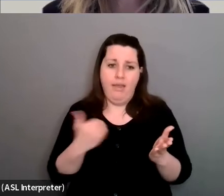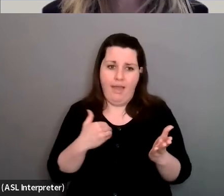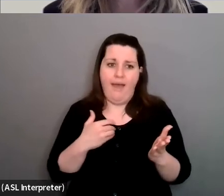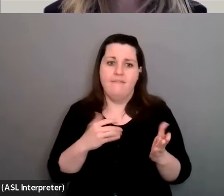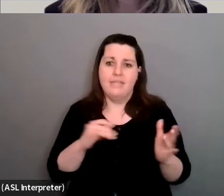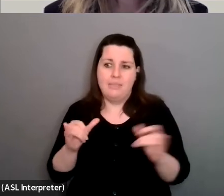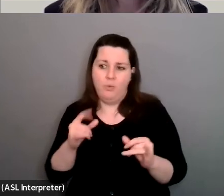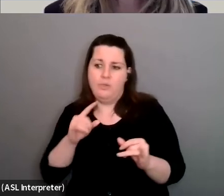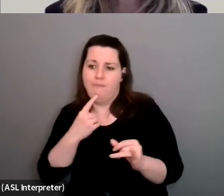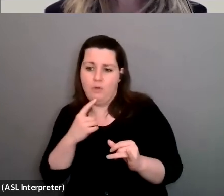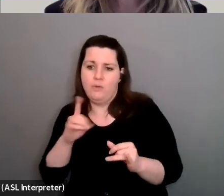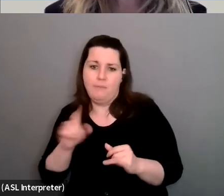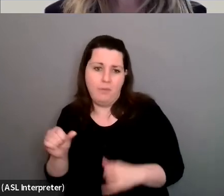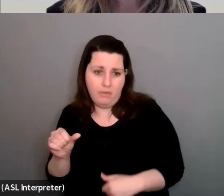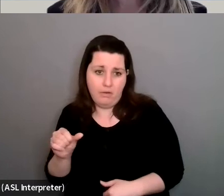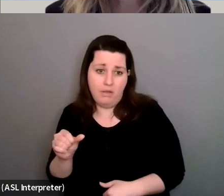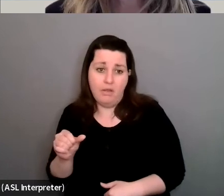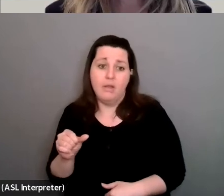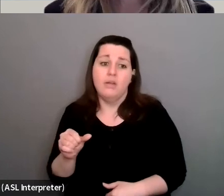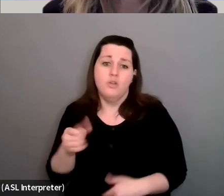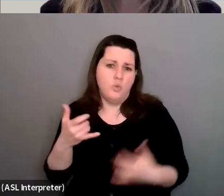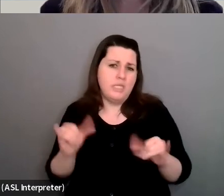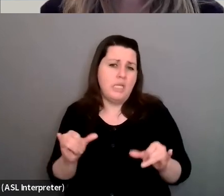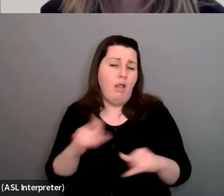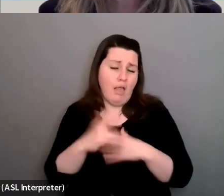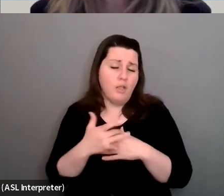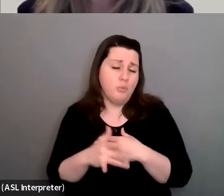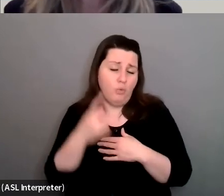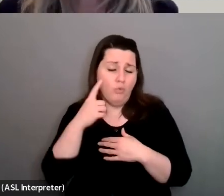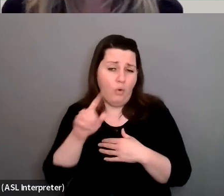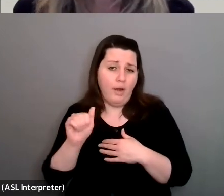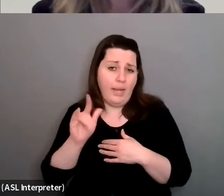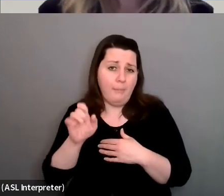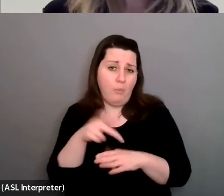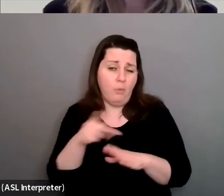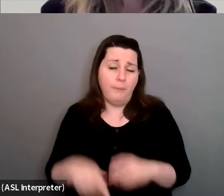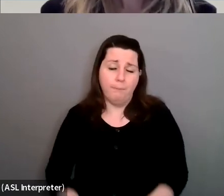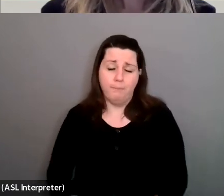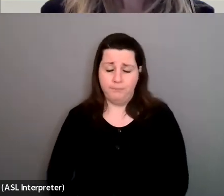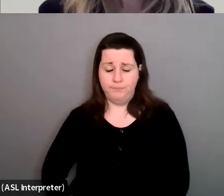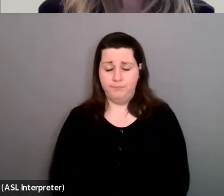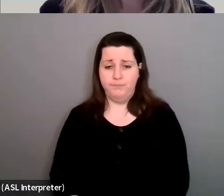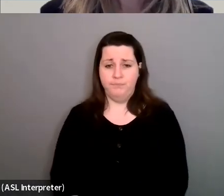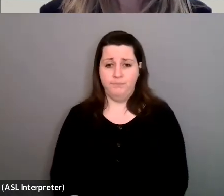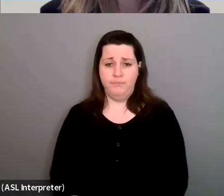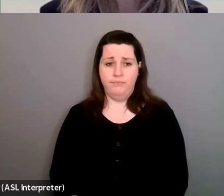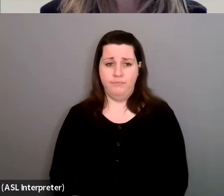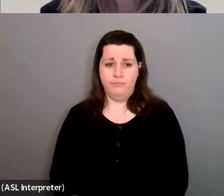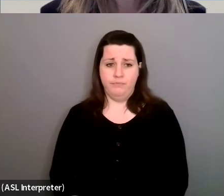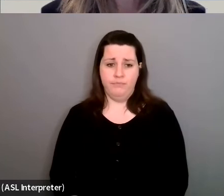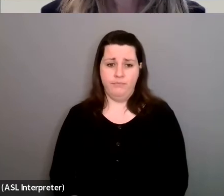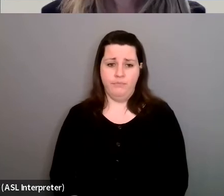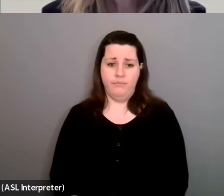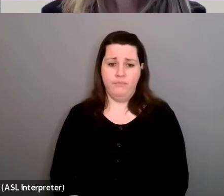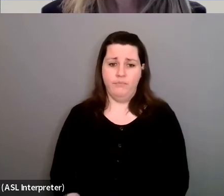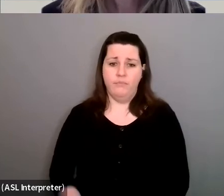severe disability, then you are still eligible for the ABLE program. Okay. And then are